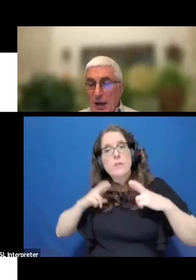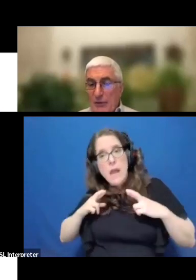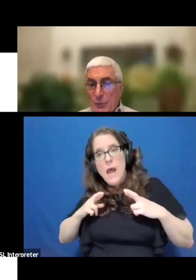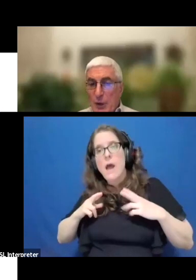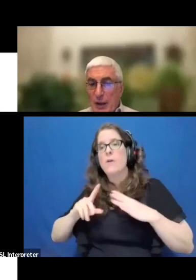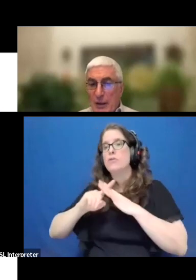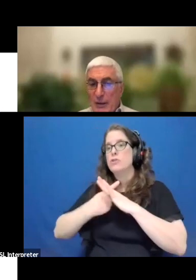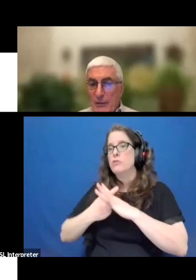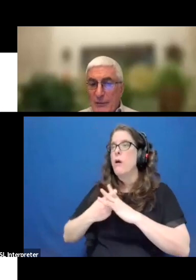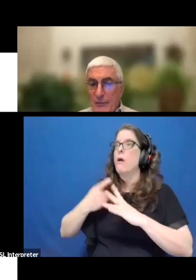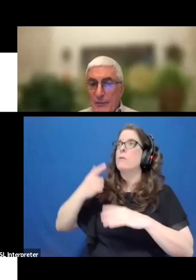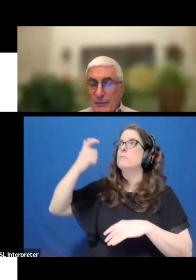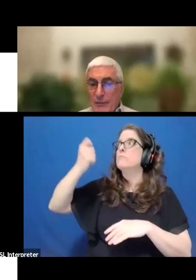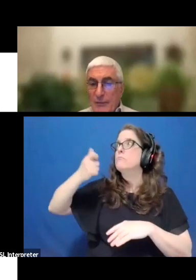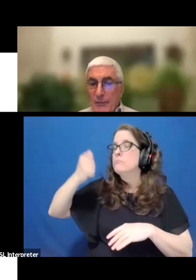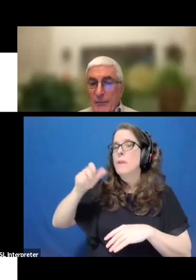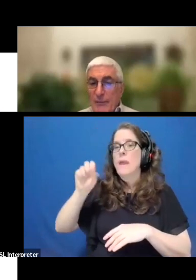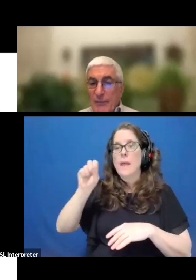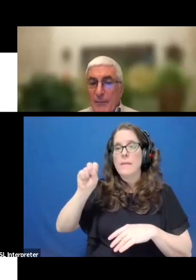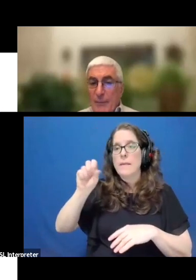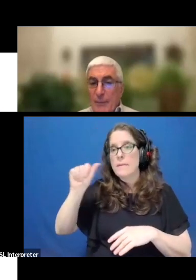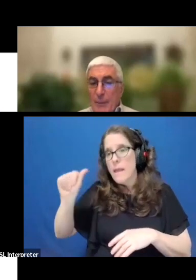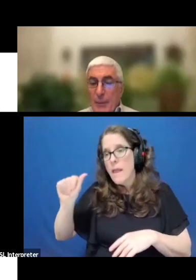may pass away.